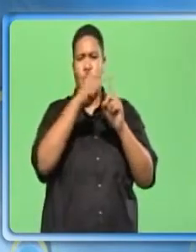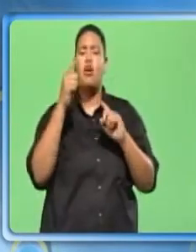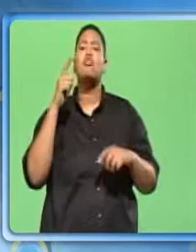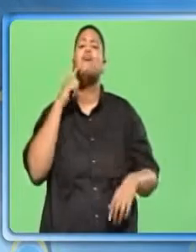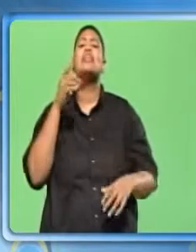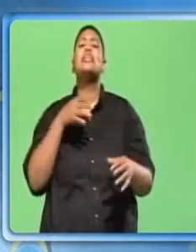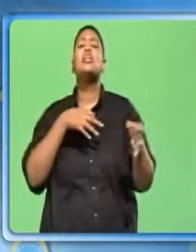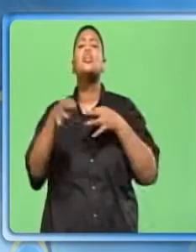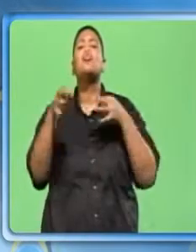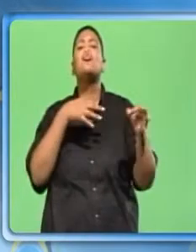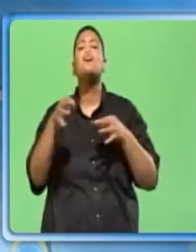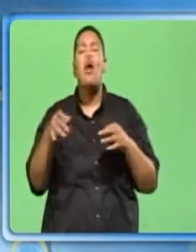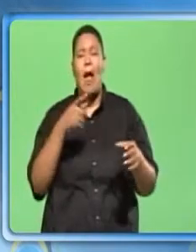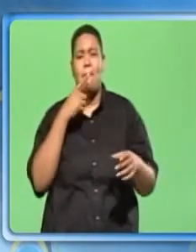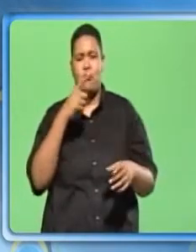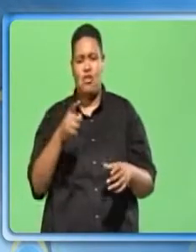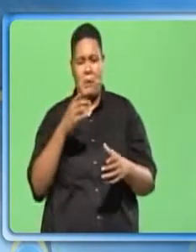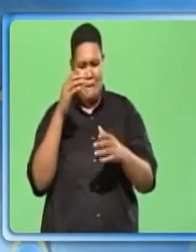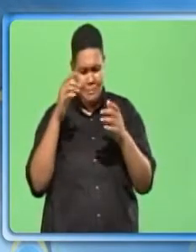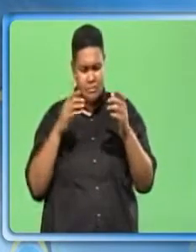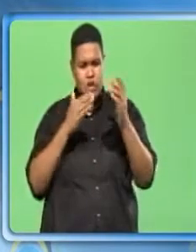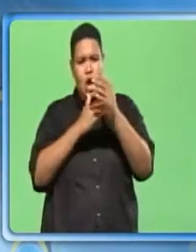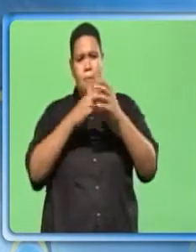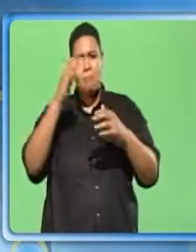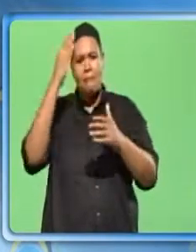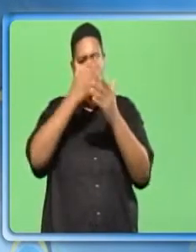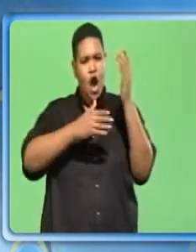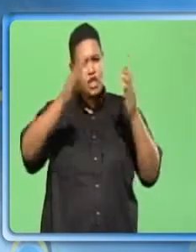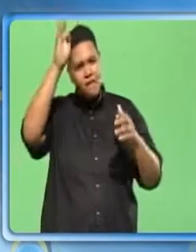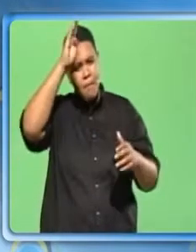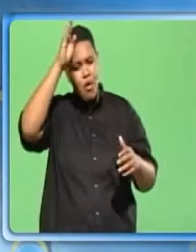Describe the functions of the main regions of the brain.